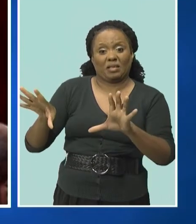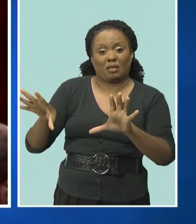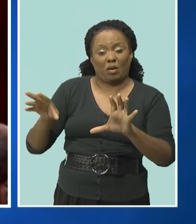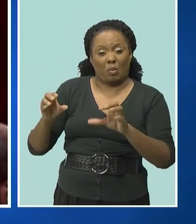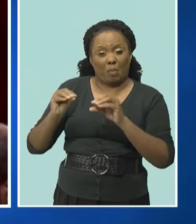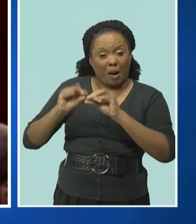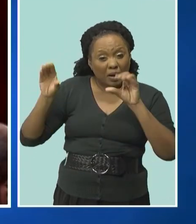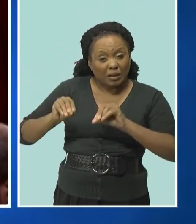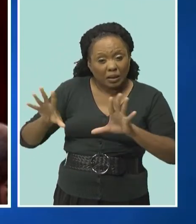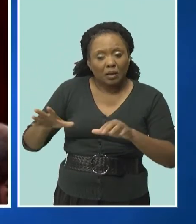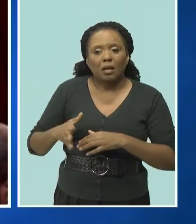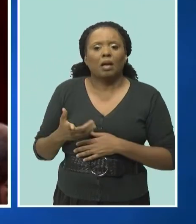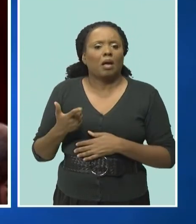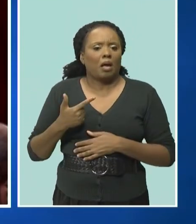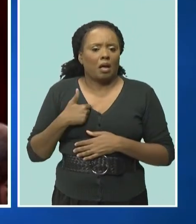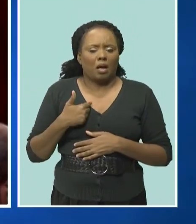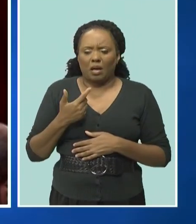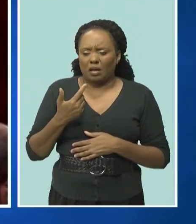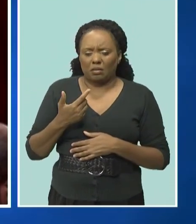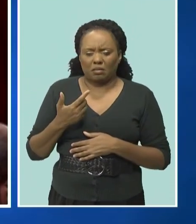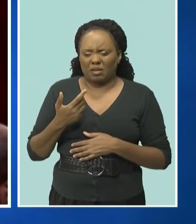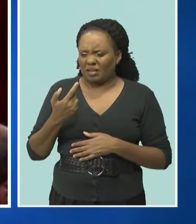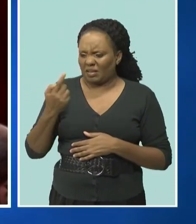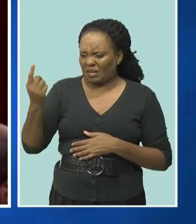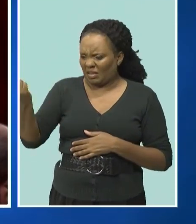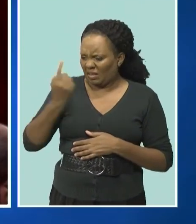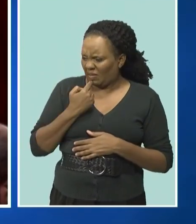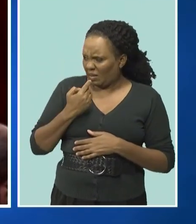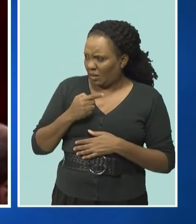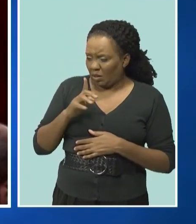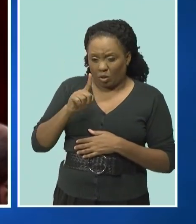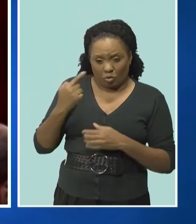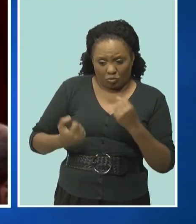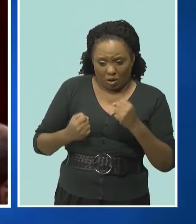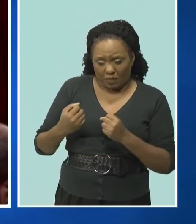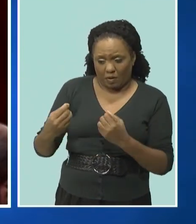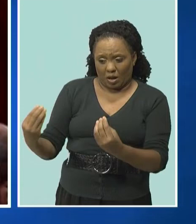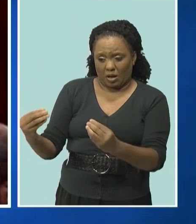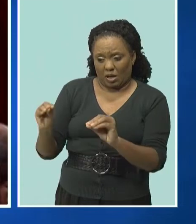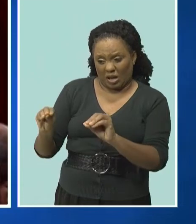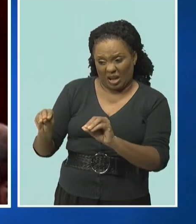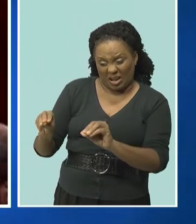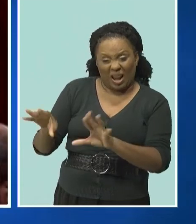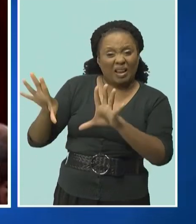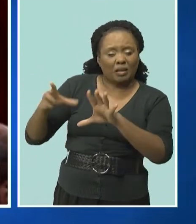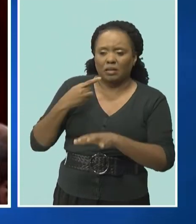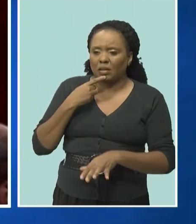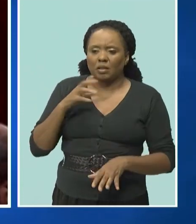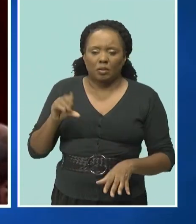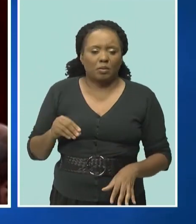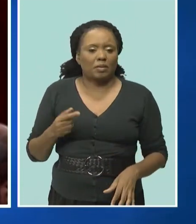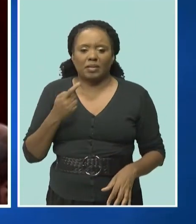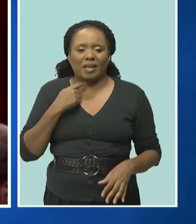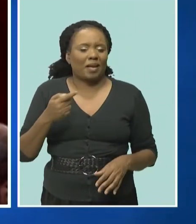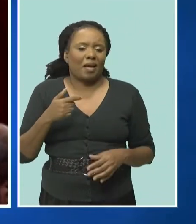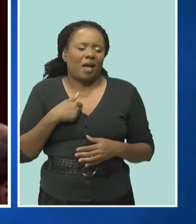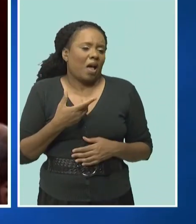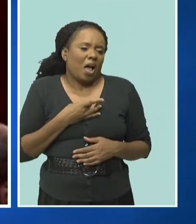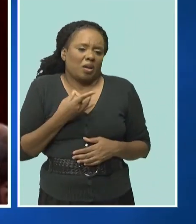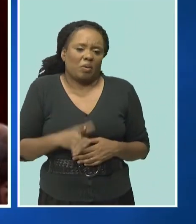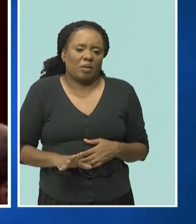autism. And he asked me if I drive with my bright lights on. And I said, no, not really. He said he doesn't like the bright